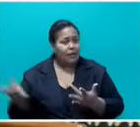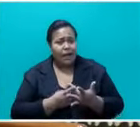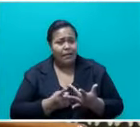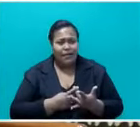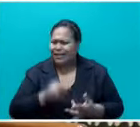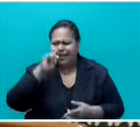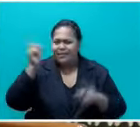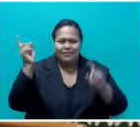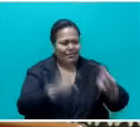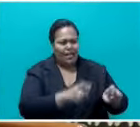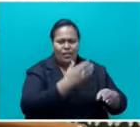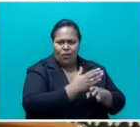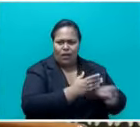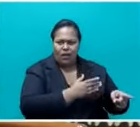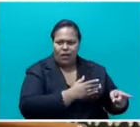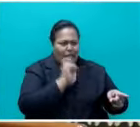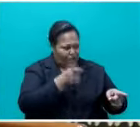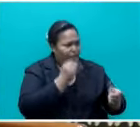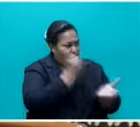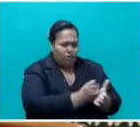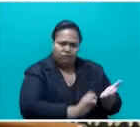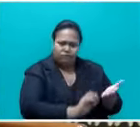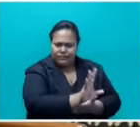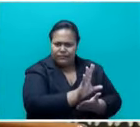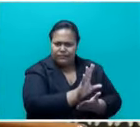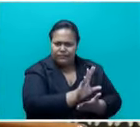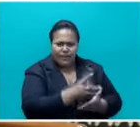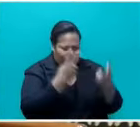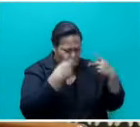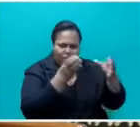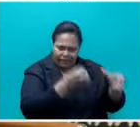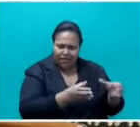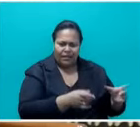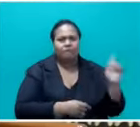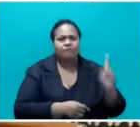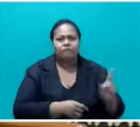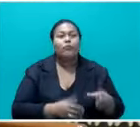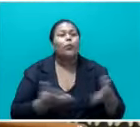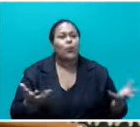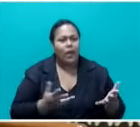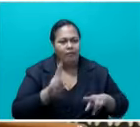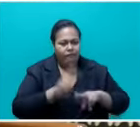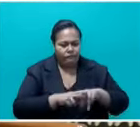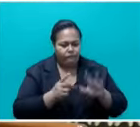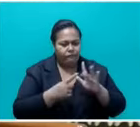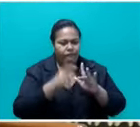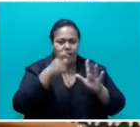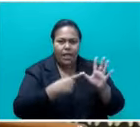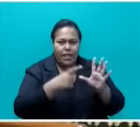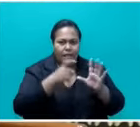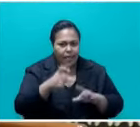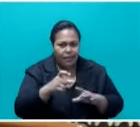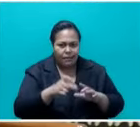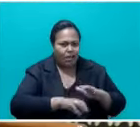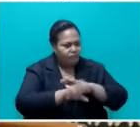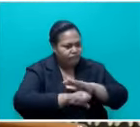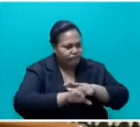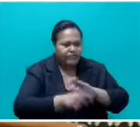remained in their job. The supervisor keeps running to FICIC when he thinks he has caught someone flouting the